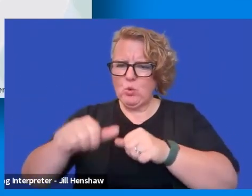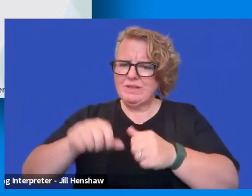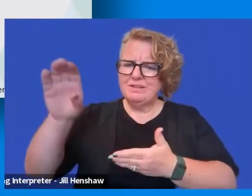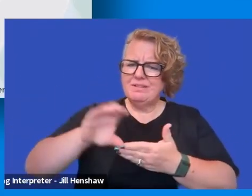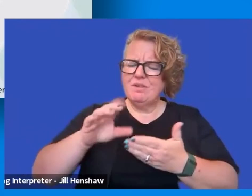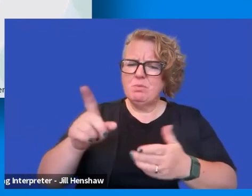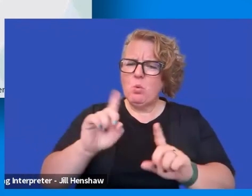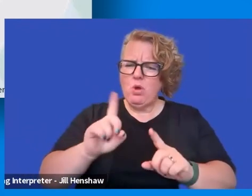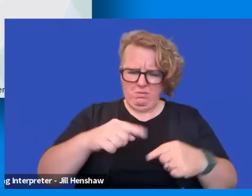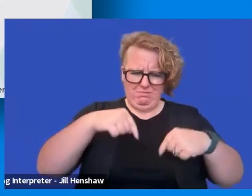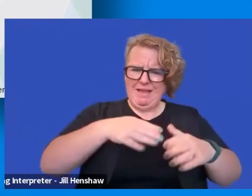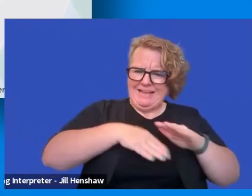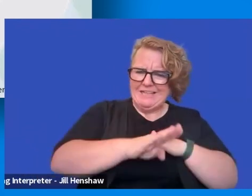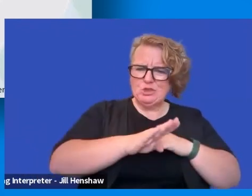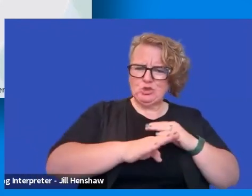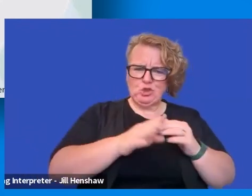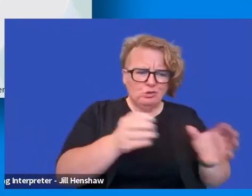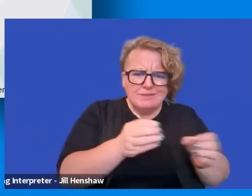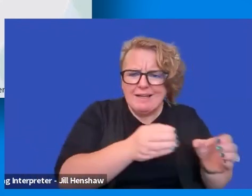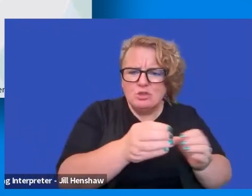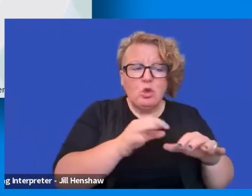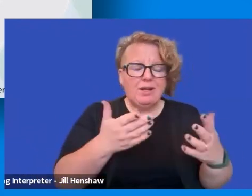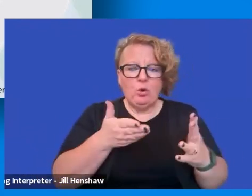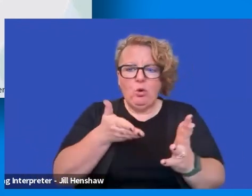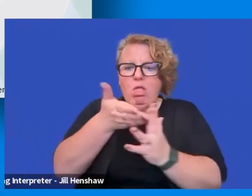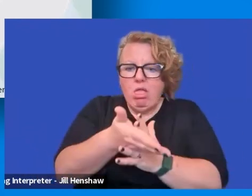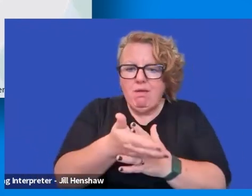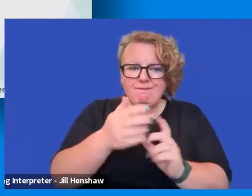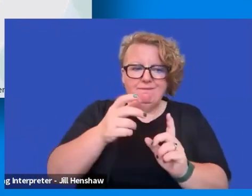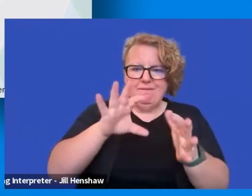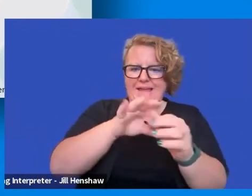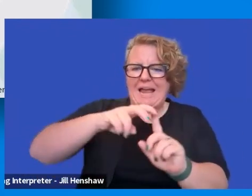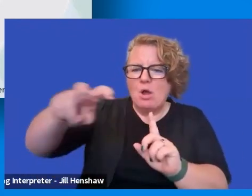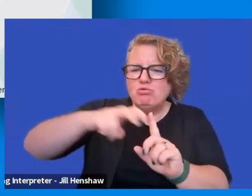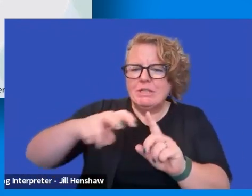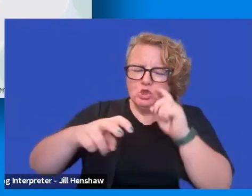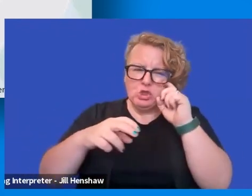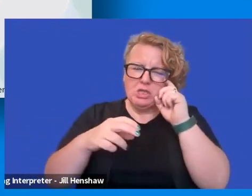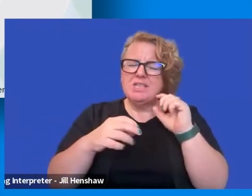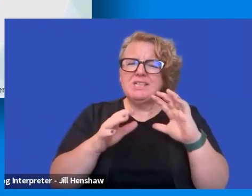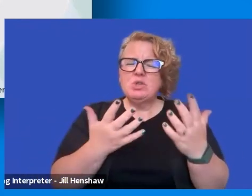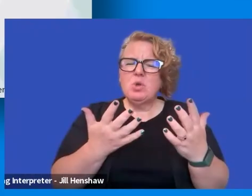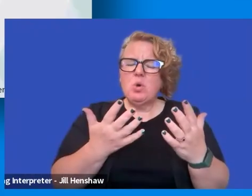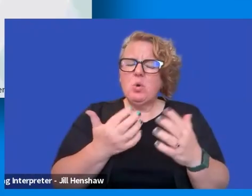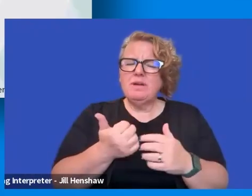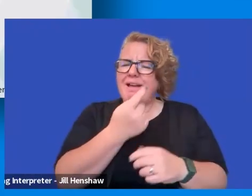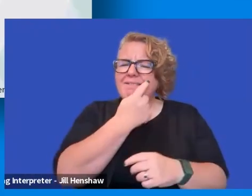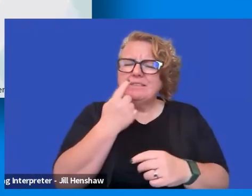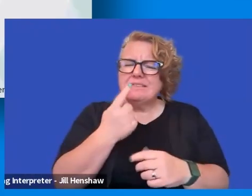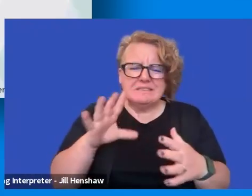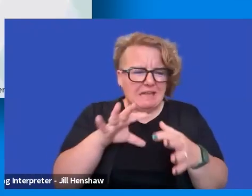internal selection process or effective interventions on outreach. And there was very little